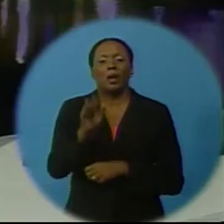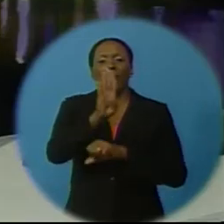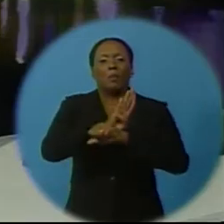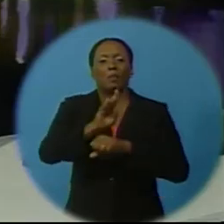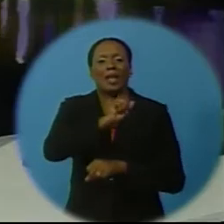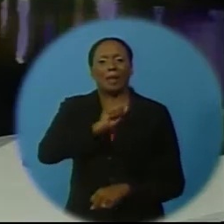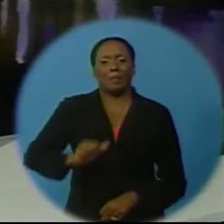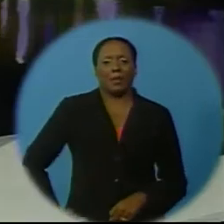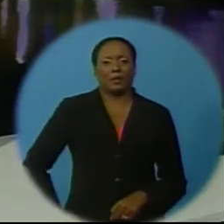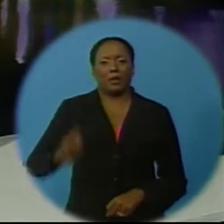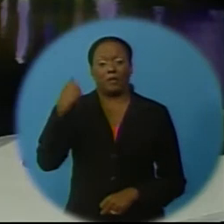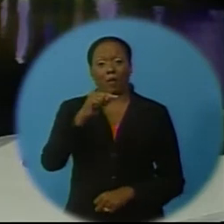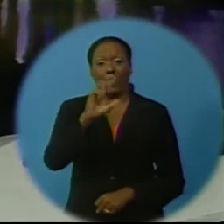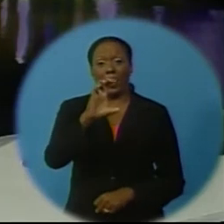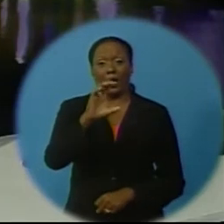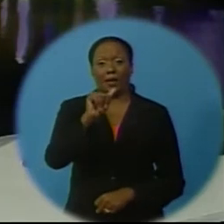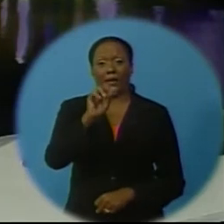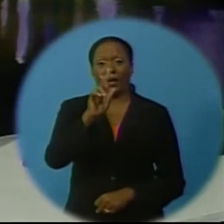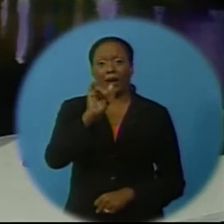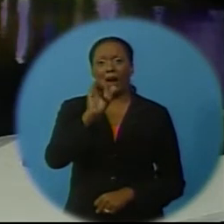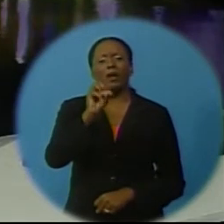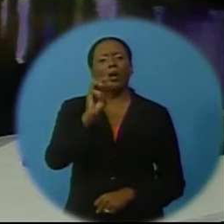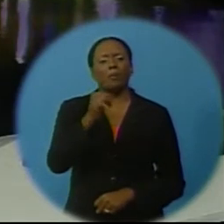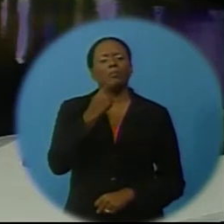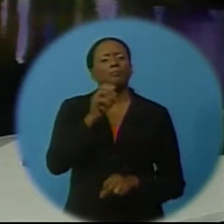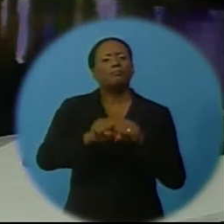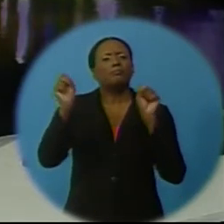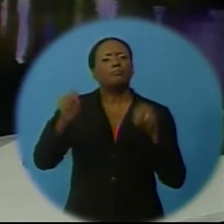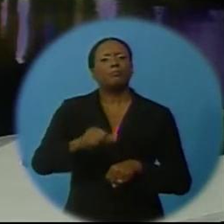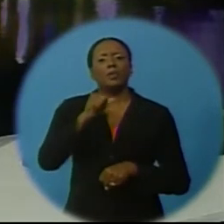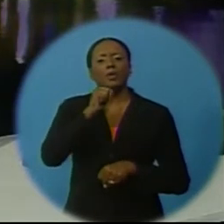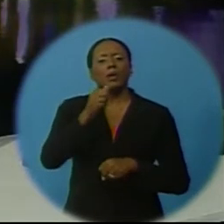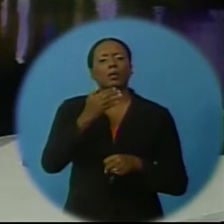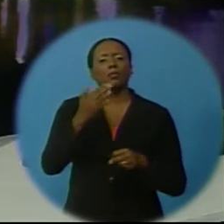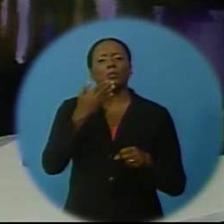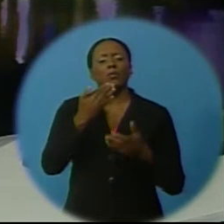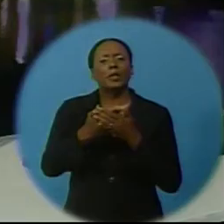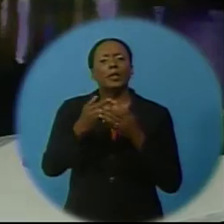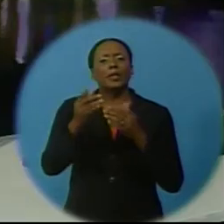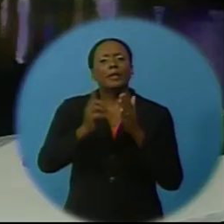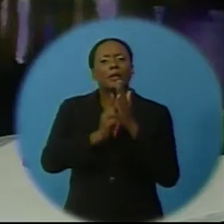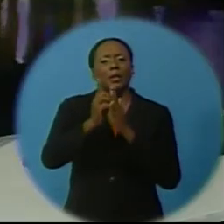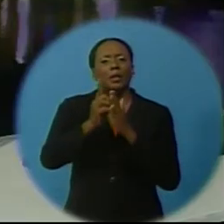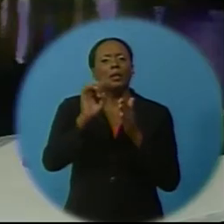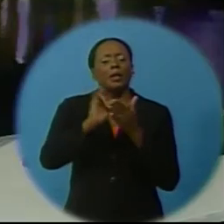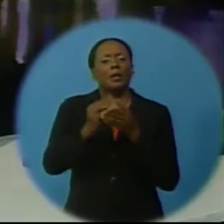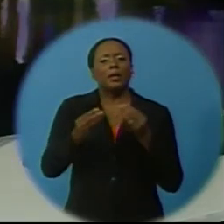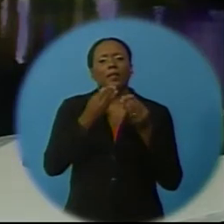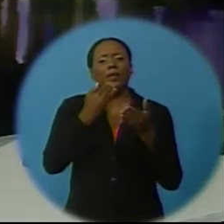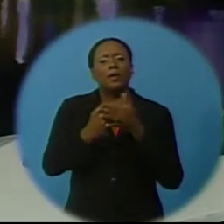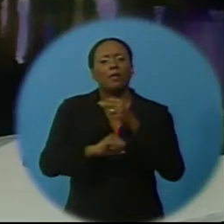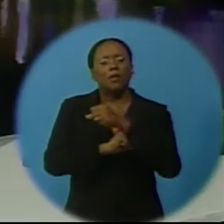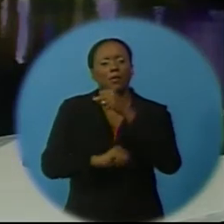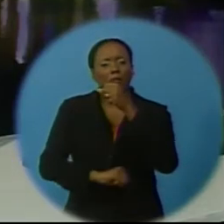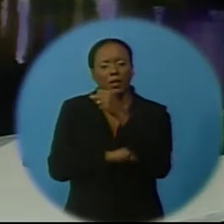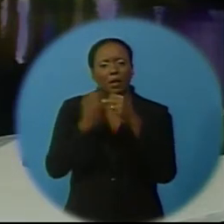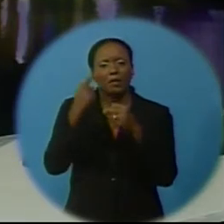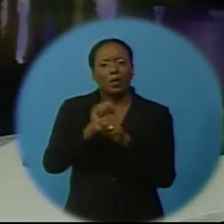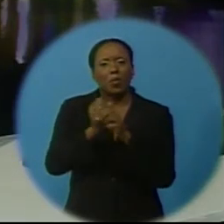Bobby Morris, is of the view a system was not well developed back then, which would have provided a foundation for